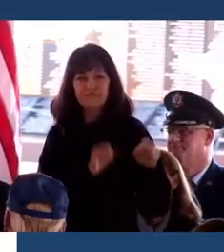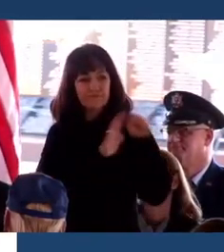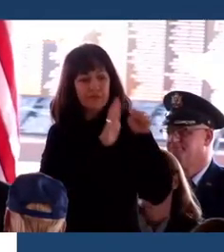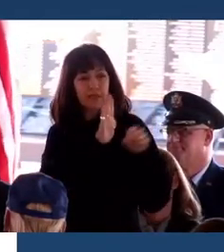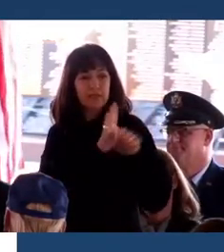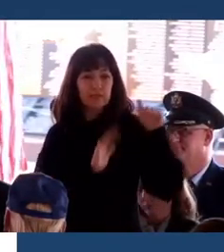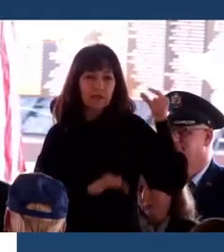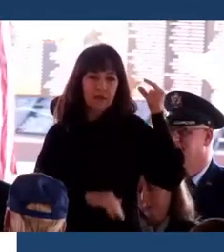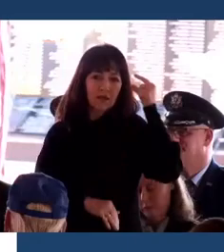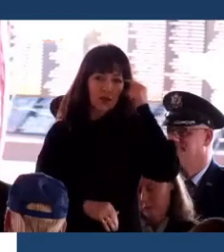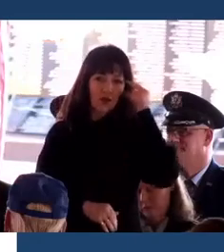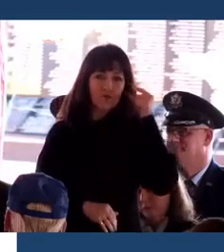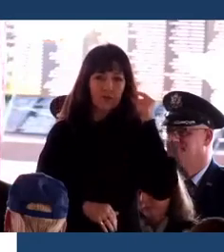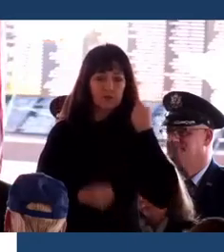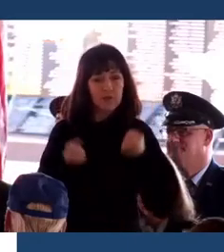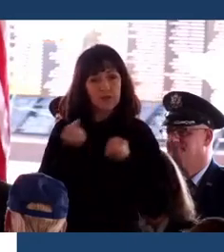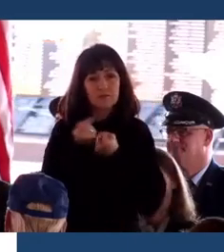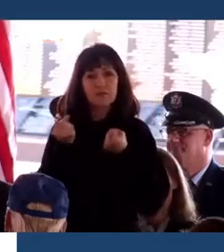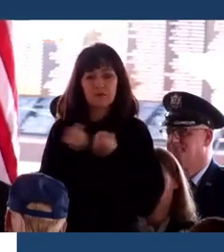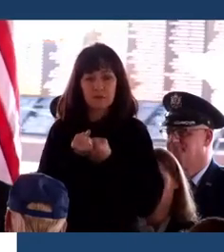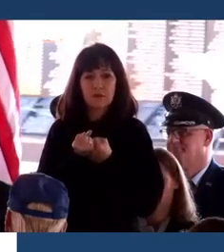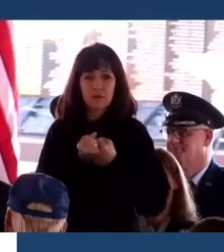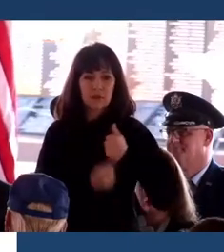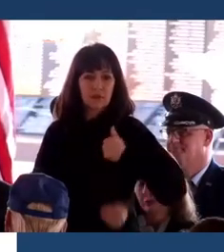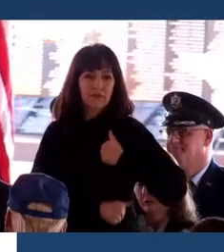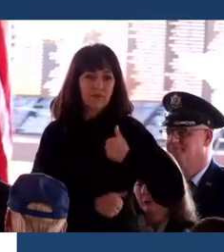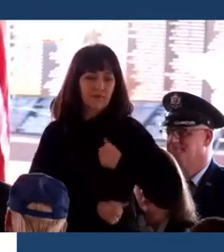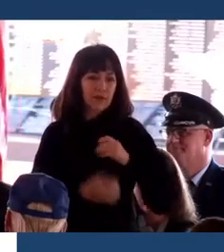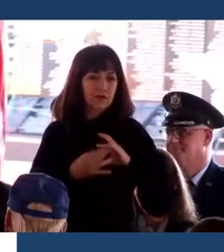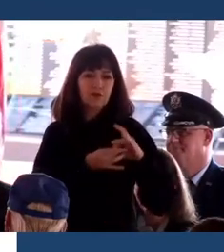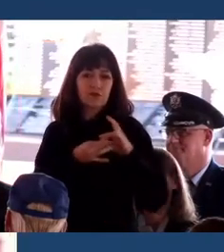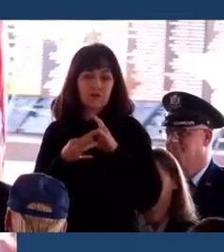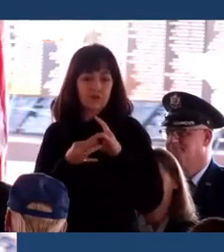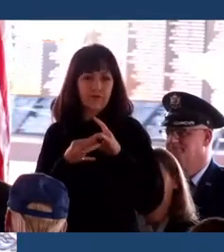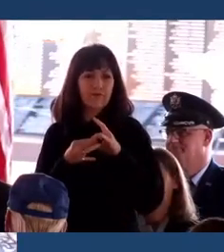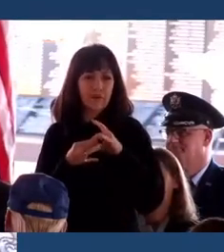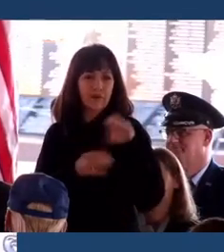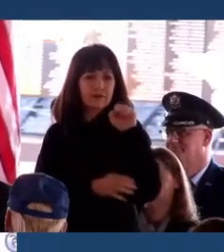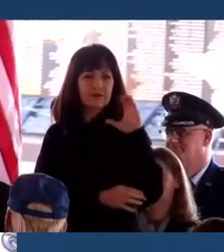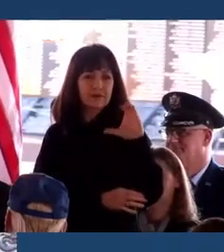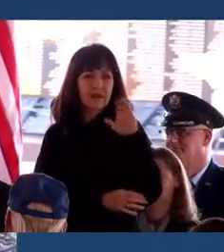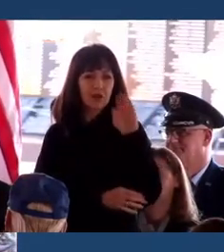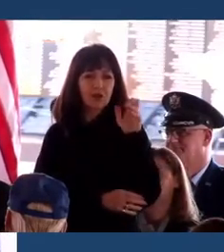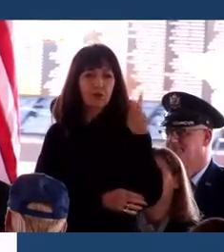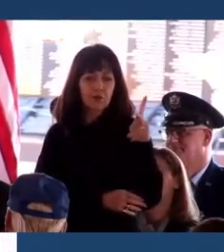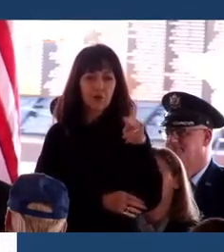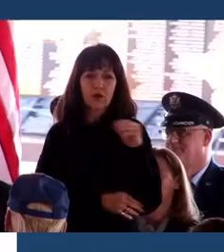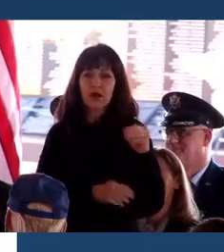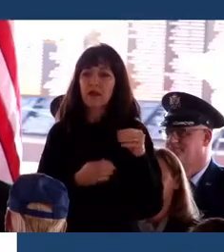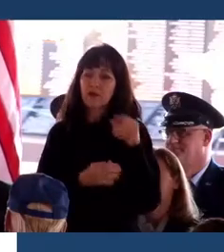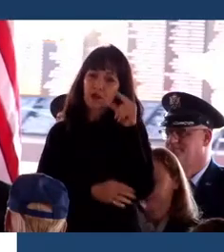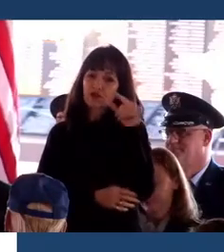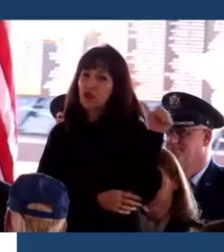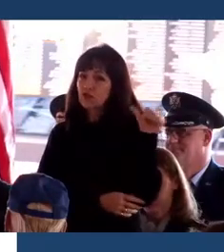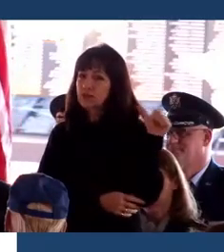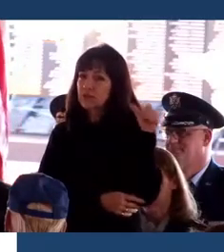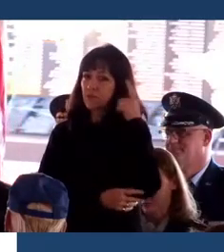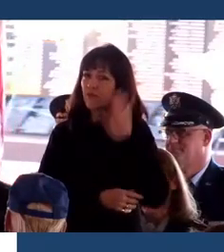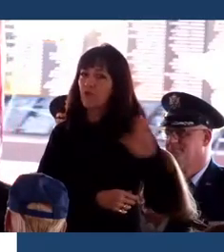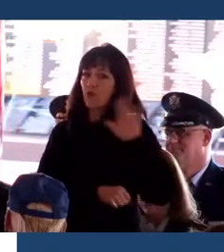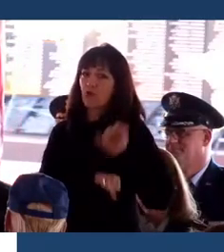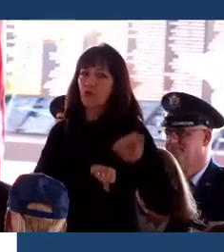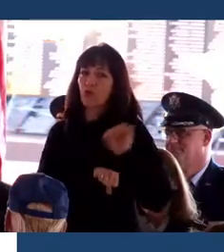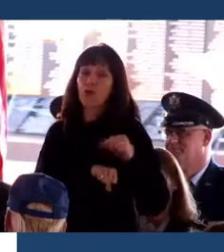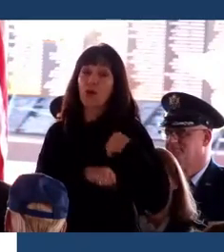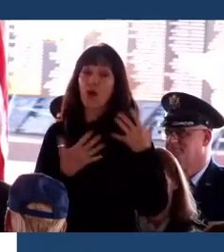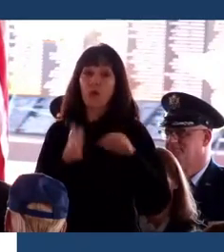government on behalf of veterans, Secretary Bullock and his team, the work that we do, and the General Assembly for their work. I do want to